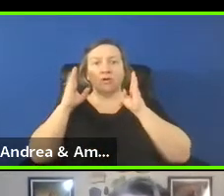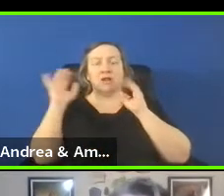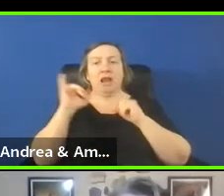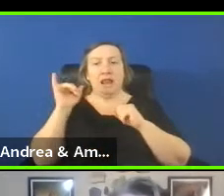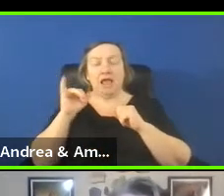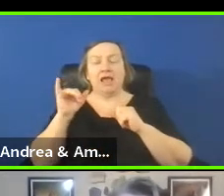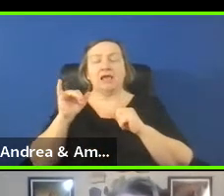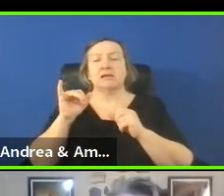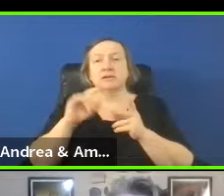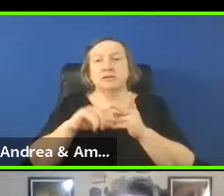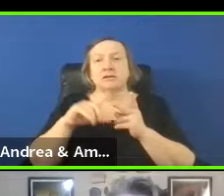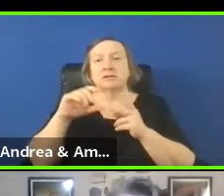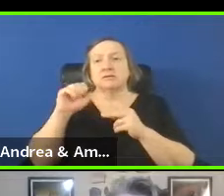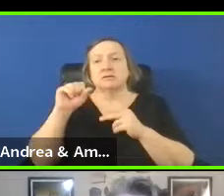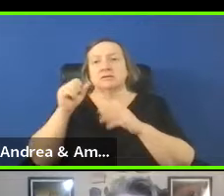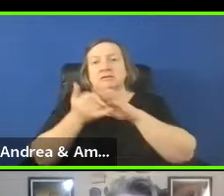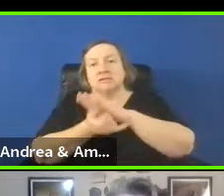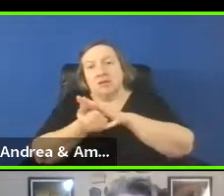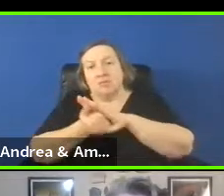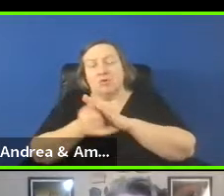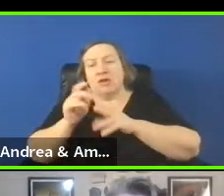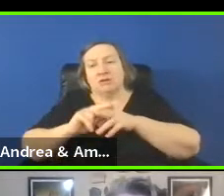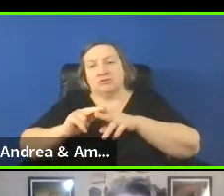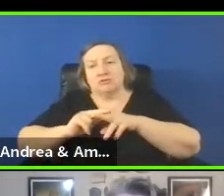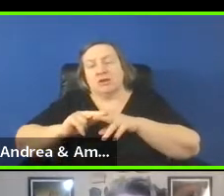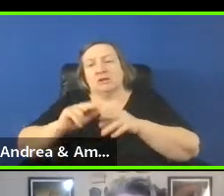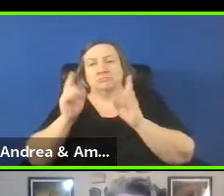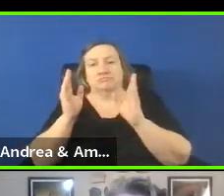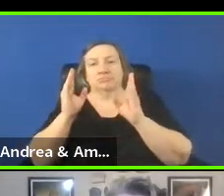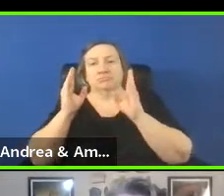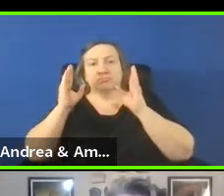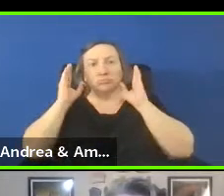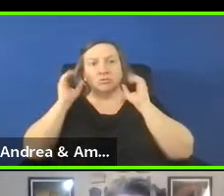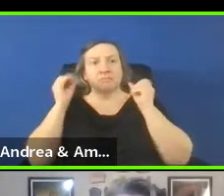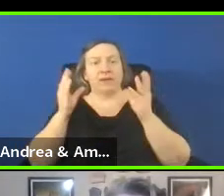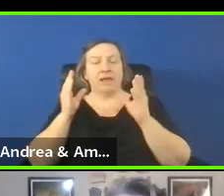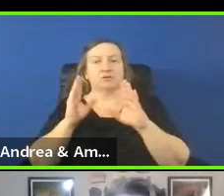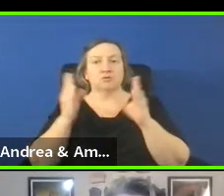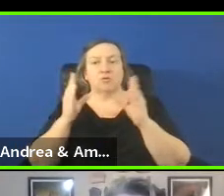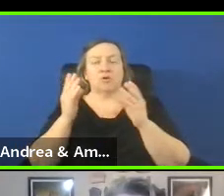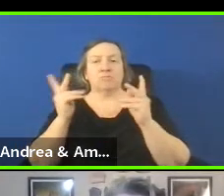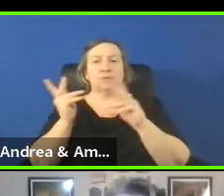and platforms where people can get in and out rather quickly. I